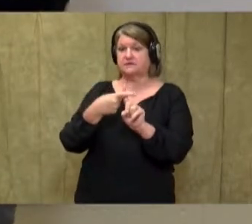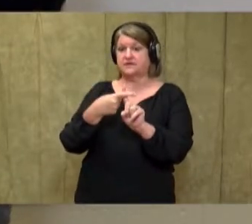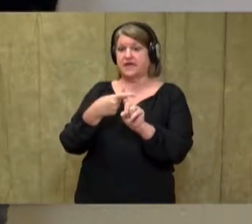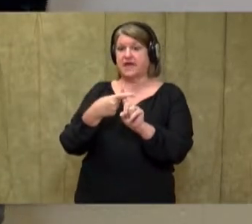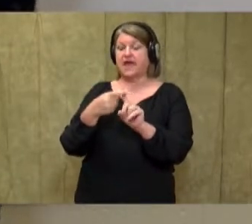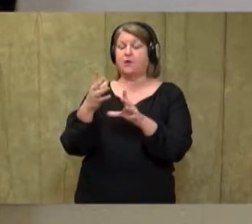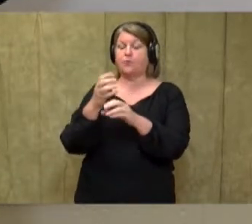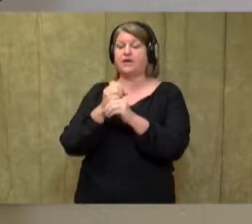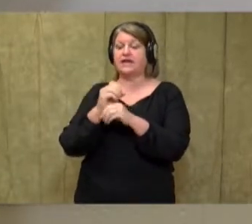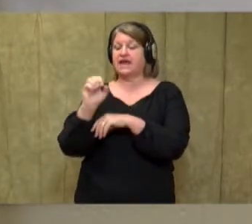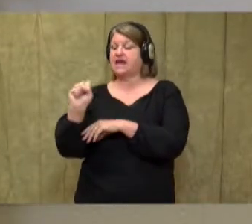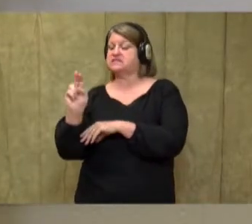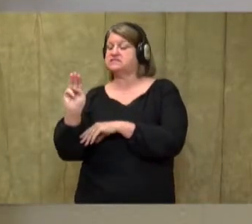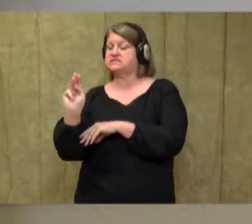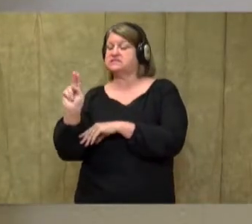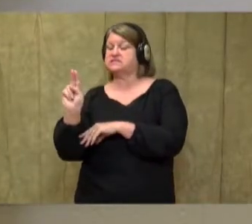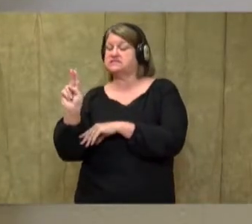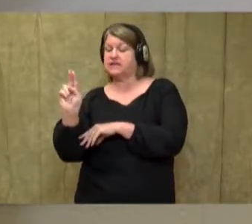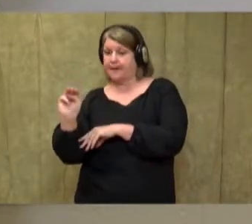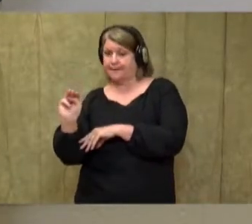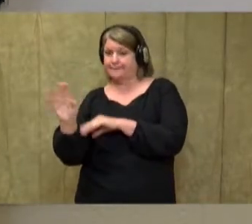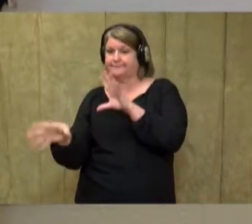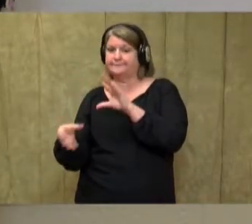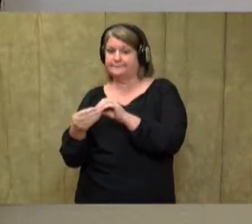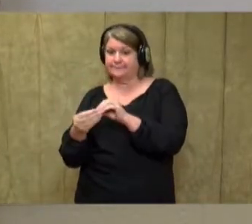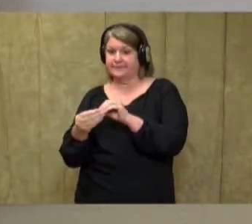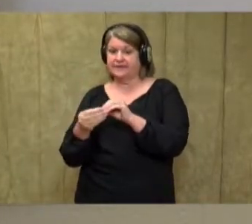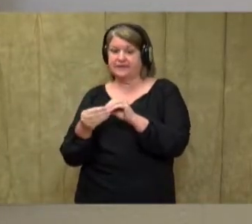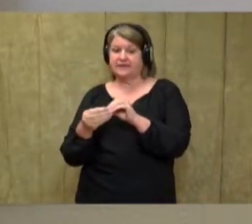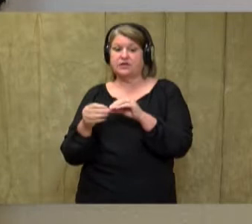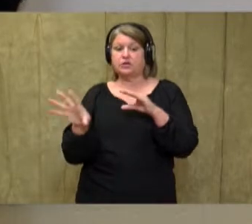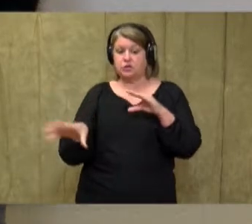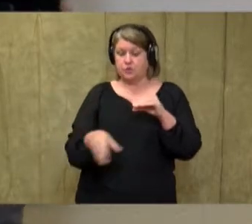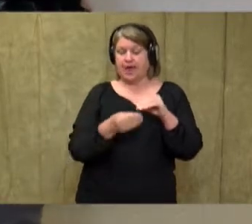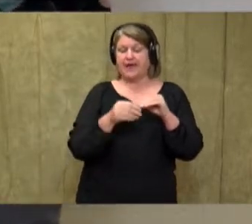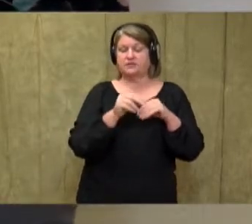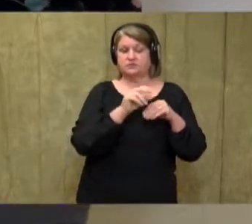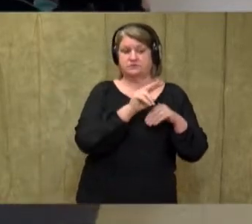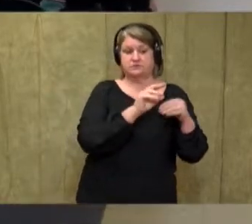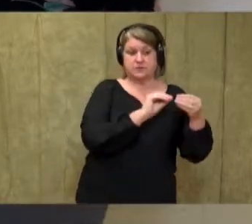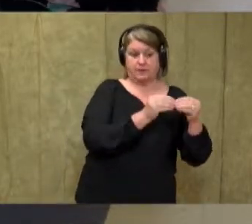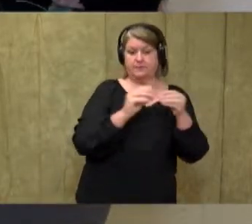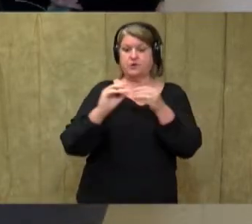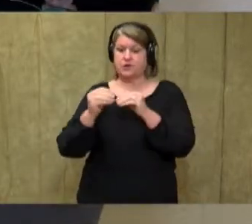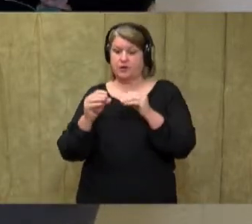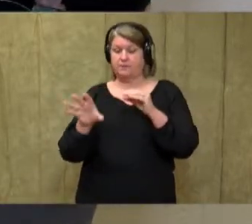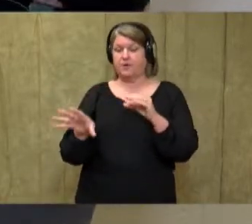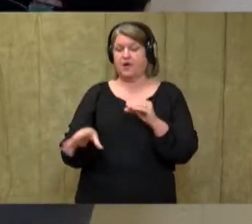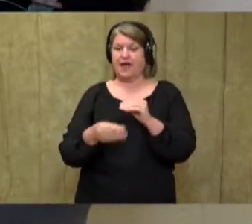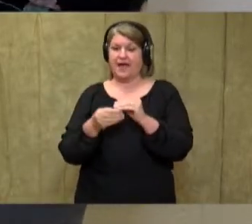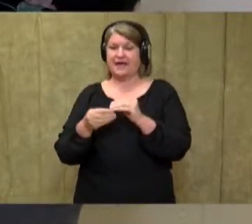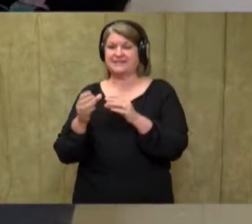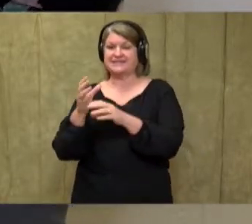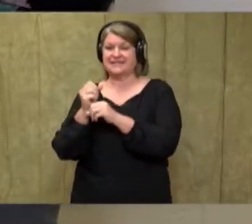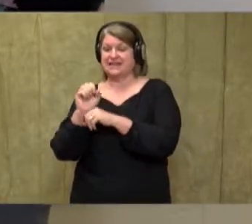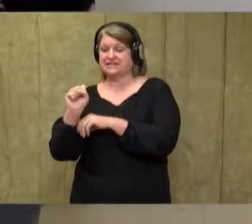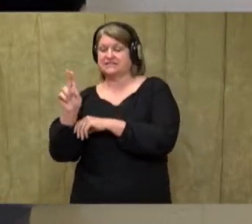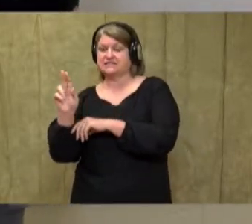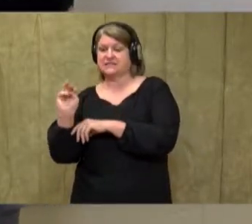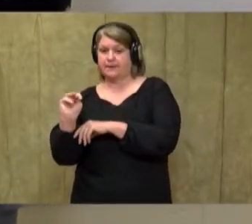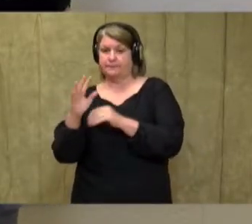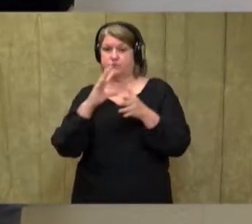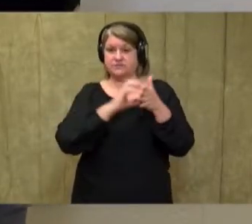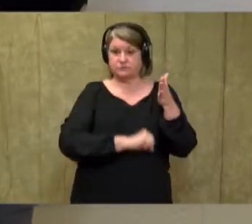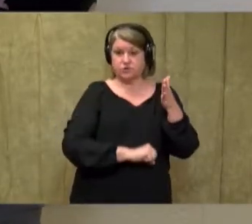sum. You add two numbers together to get a larger sum. When we subtract, we use